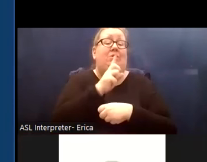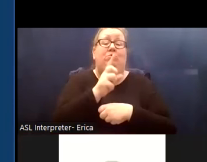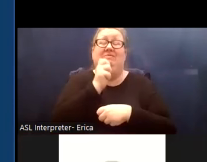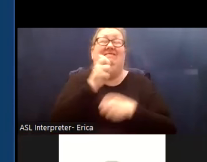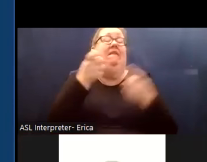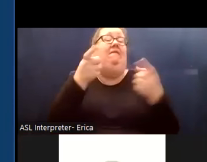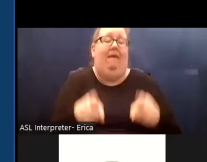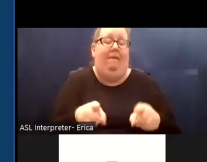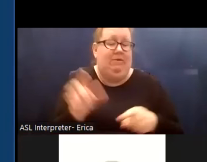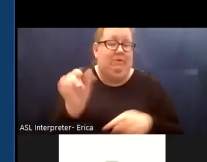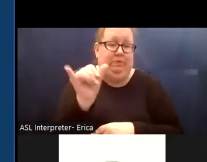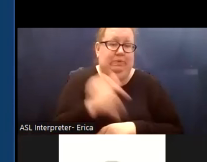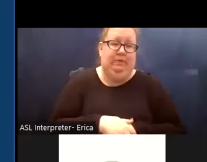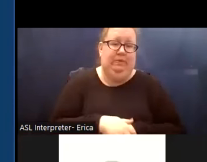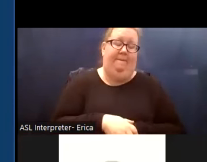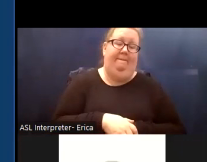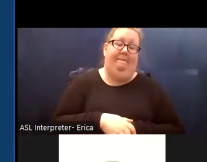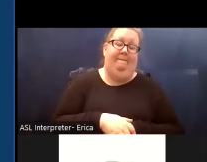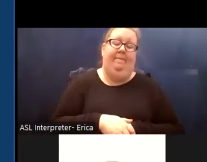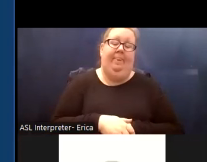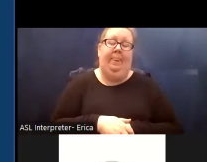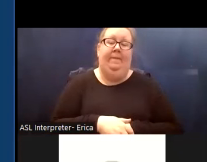too?